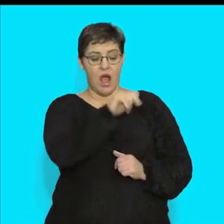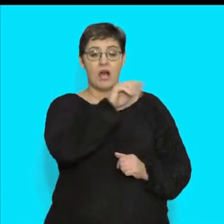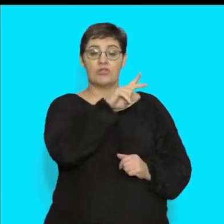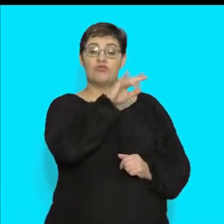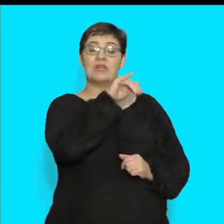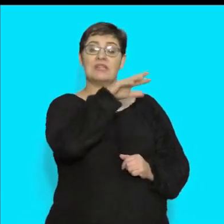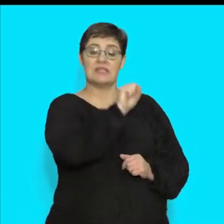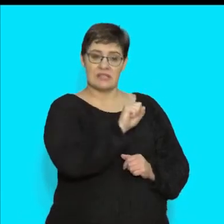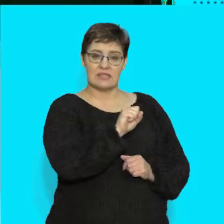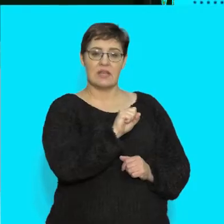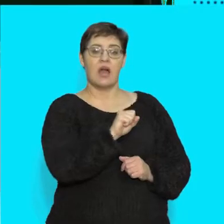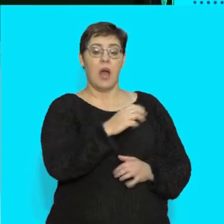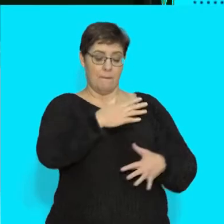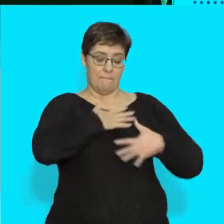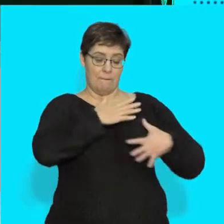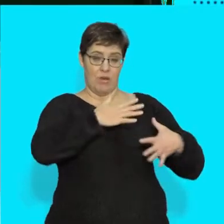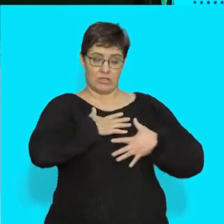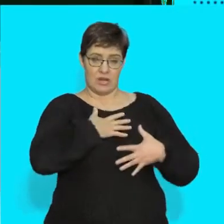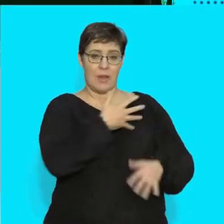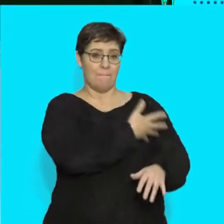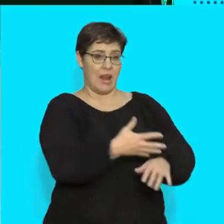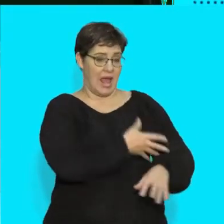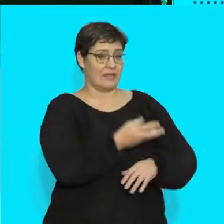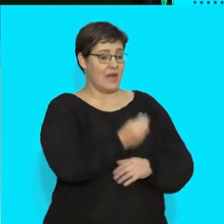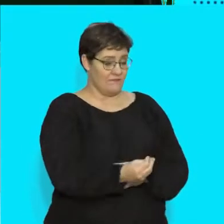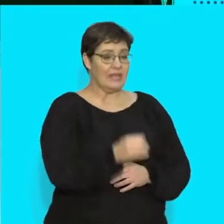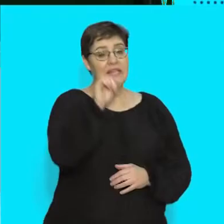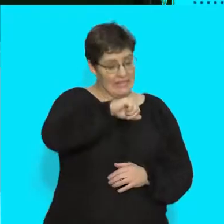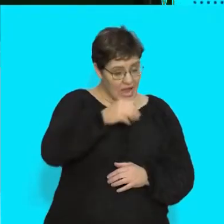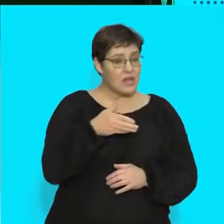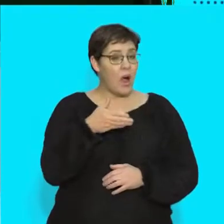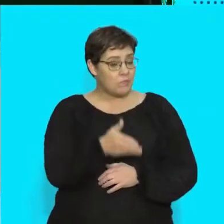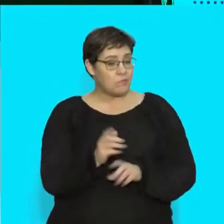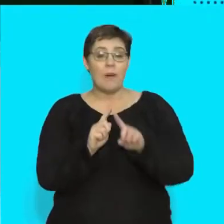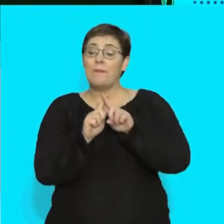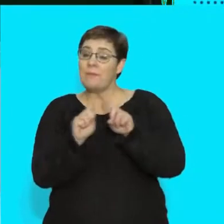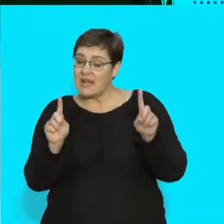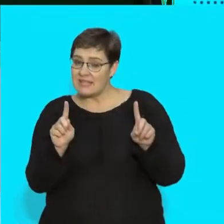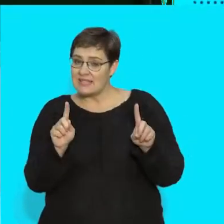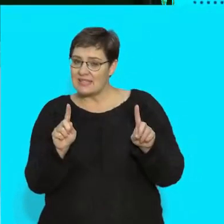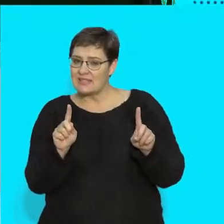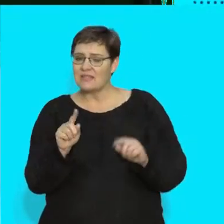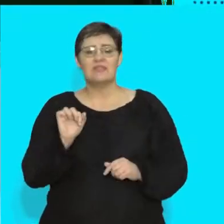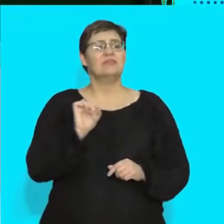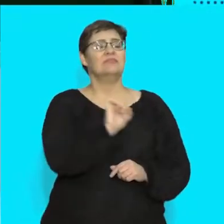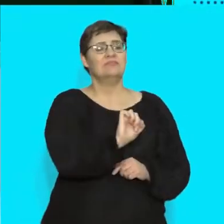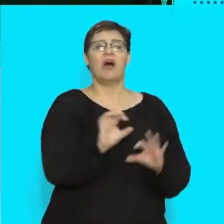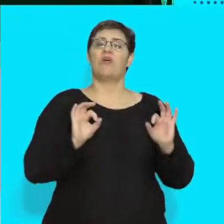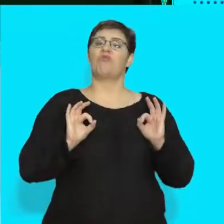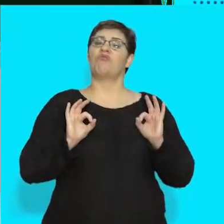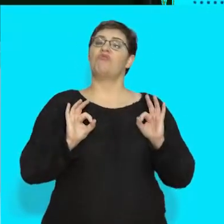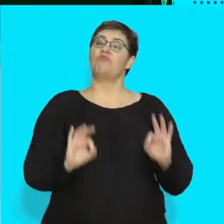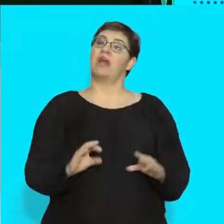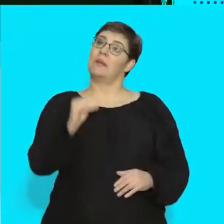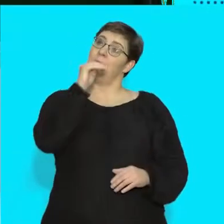arteries carry oxygenated blood. Yes, they do. However, that is not the